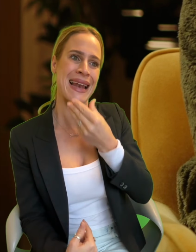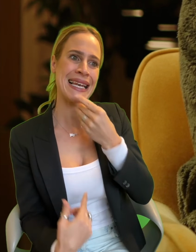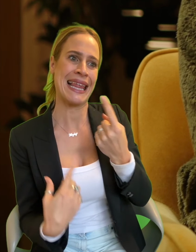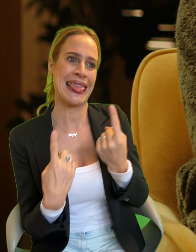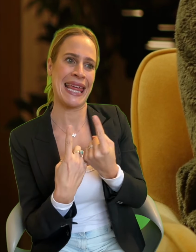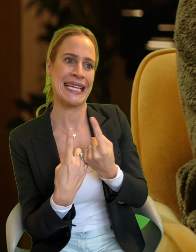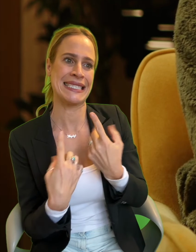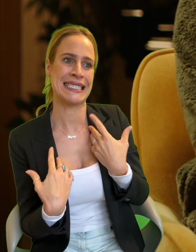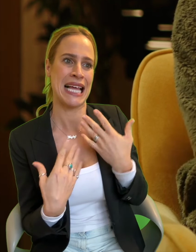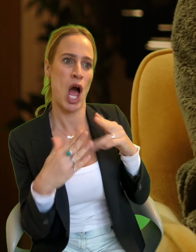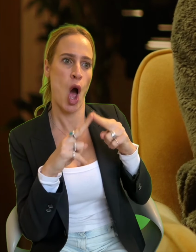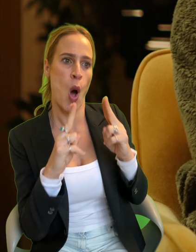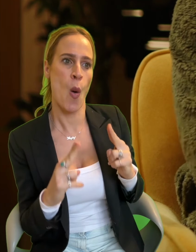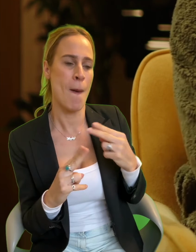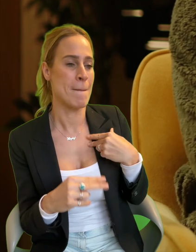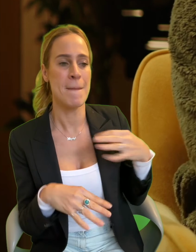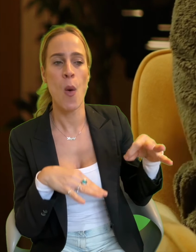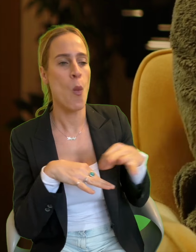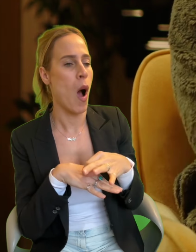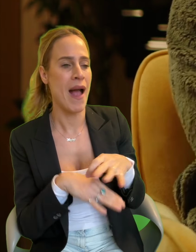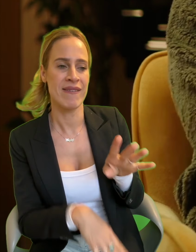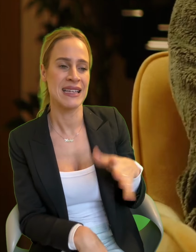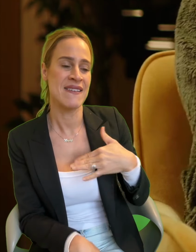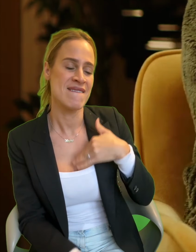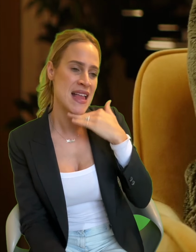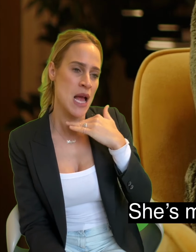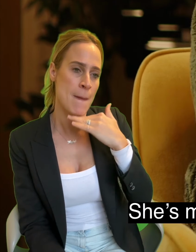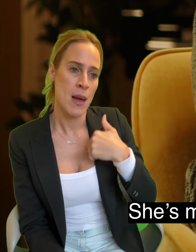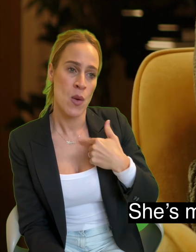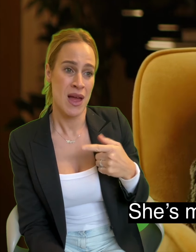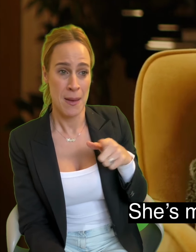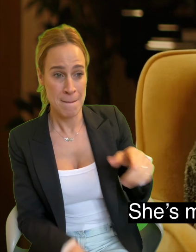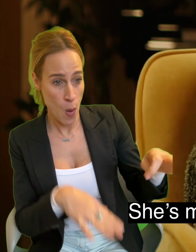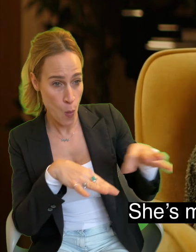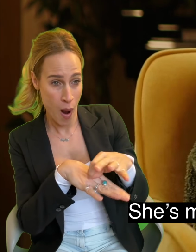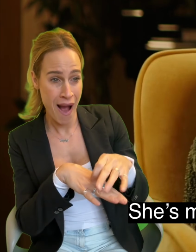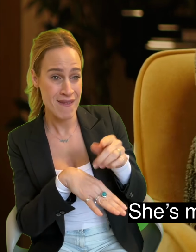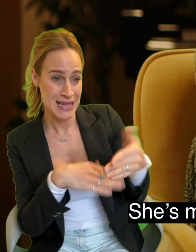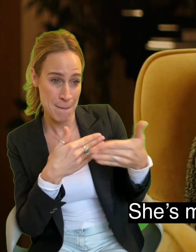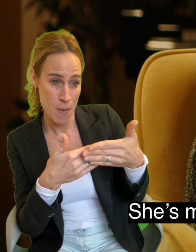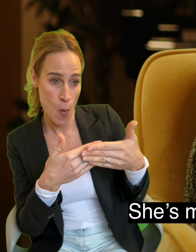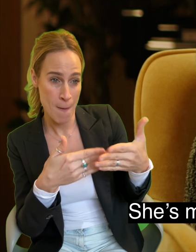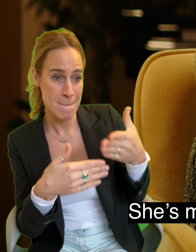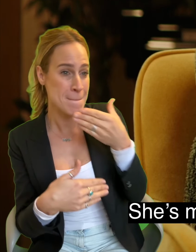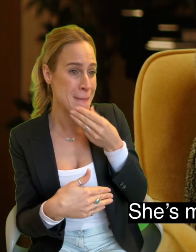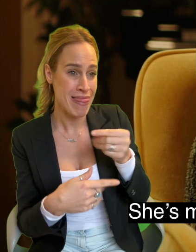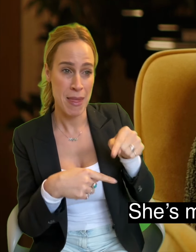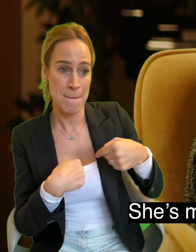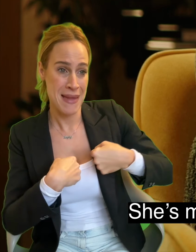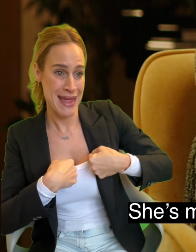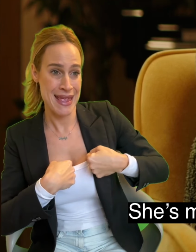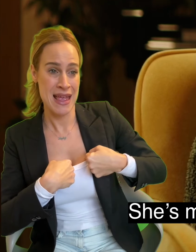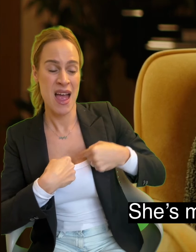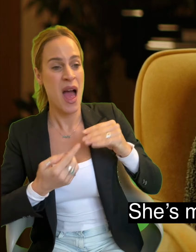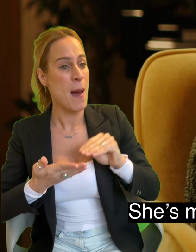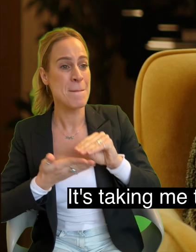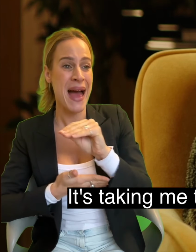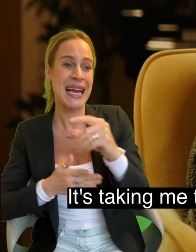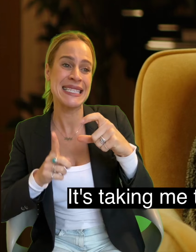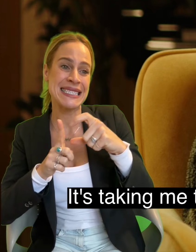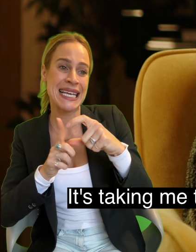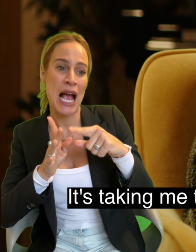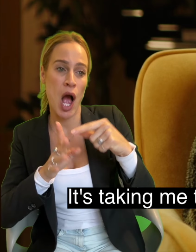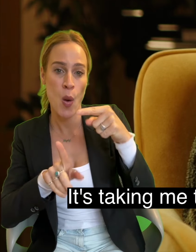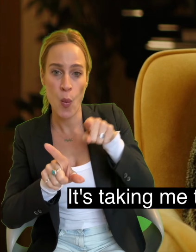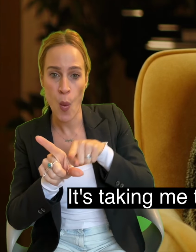anything. Like my wife gets so, I can't do anything. You can't scream. She's more man than me, I can't do anything. DIY? Nothing, I'd rather pay someone to do that, I can't do anything.